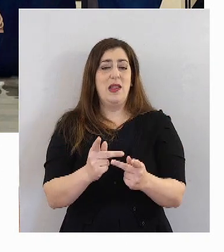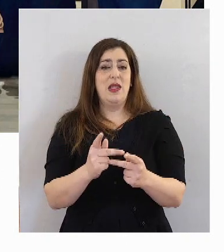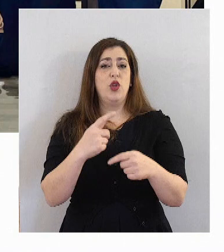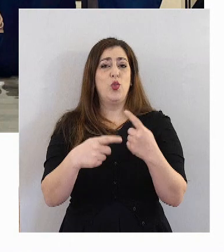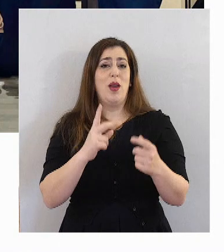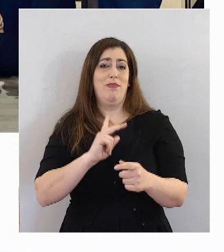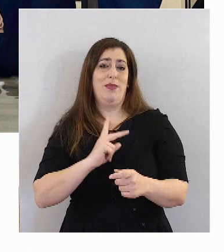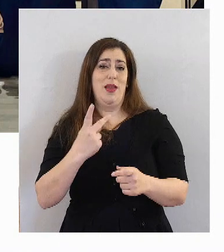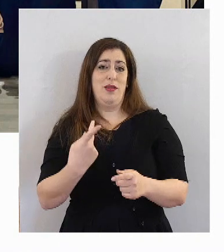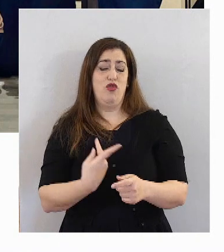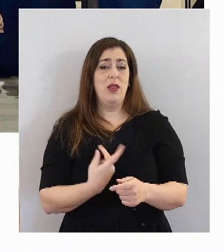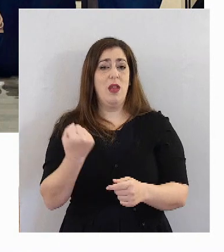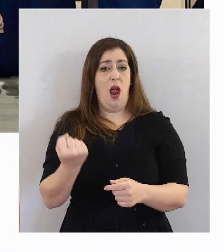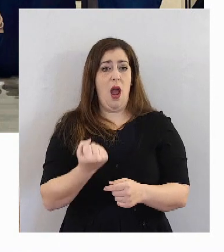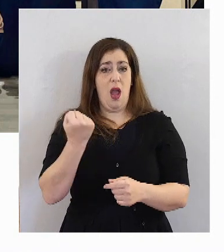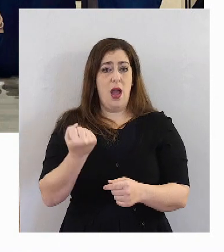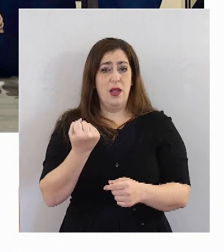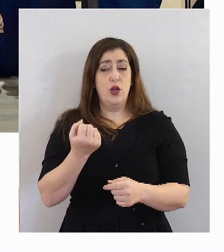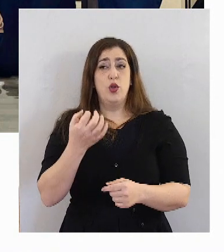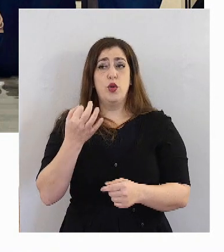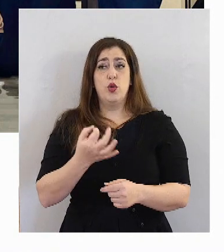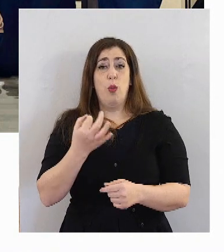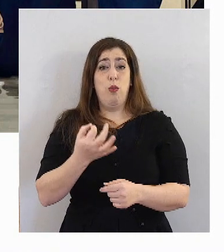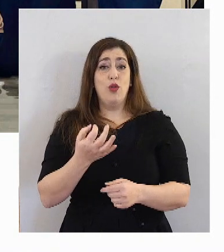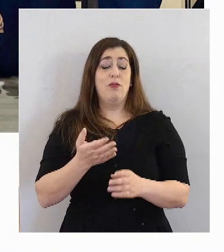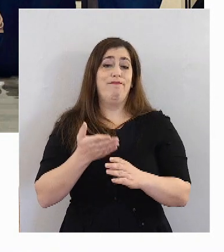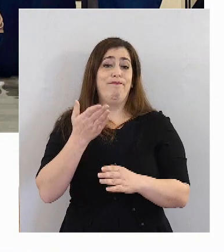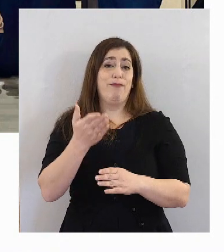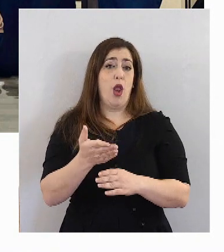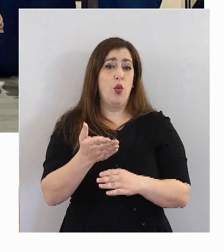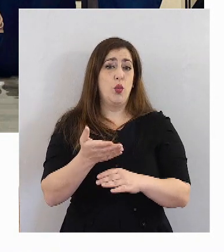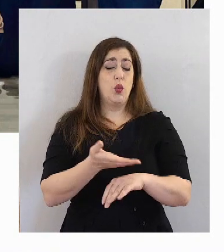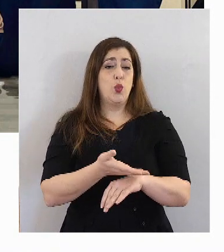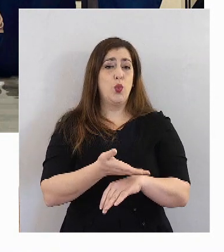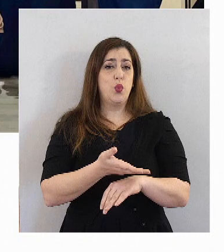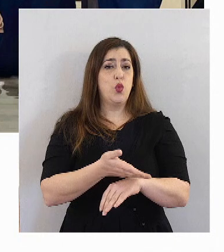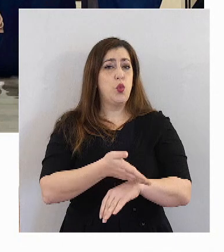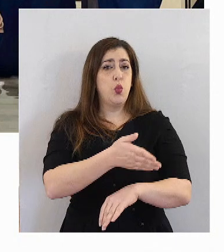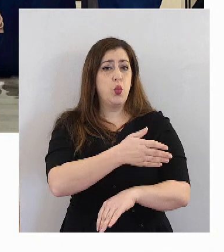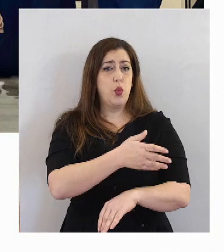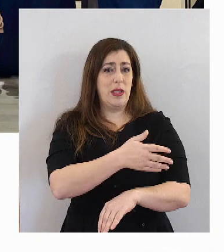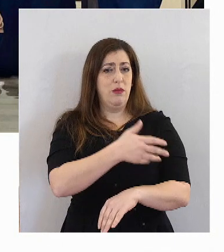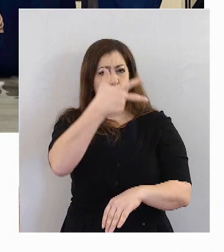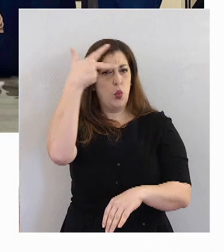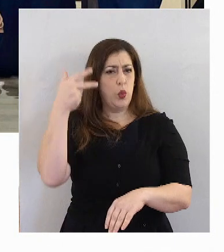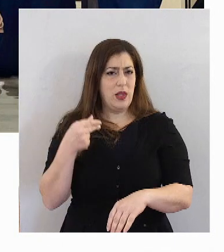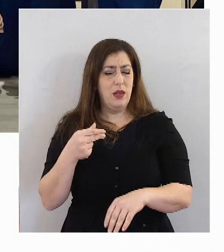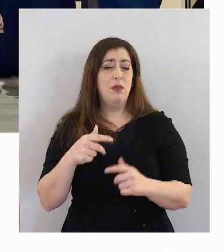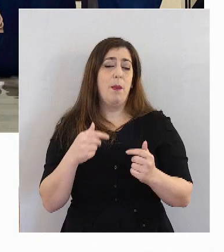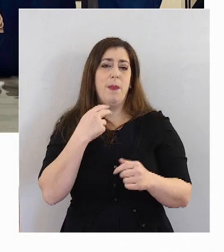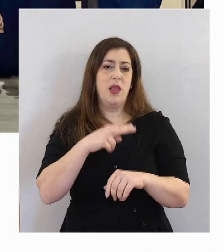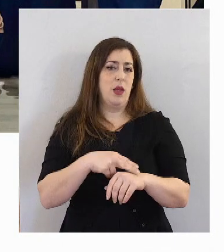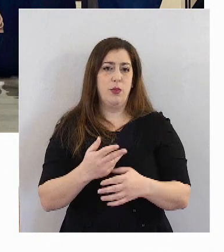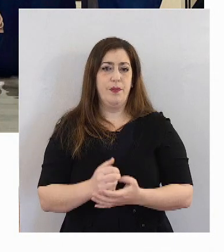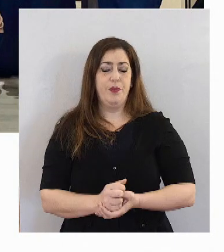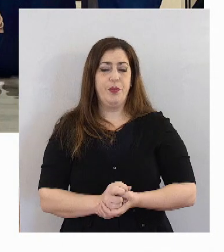was planned to take place in Gothenburg, Sweden in August 2021. And